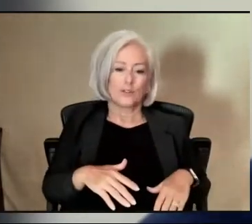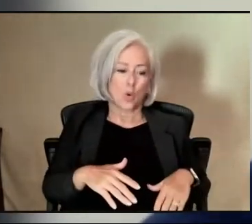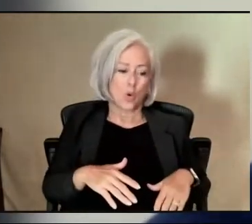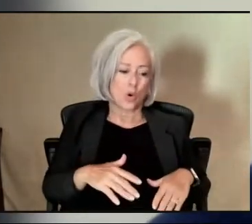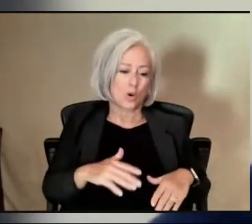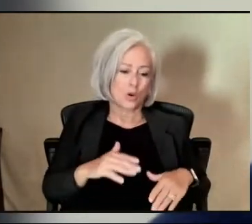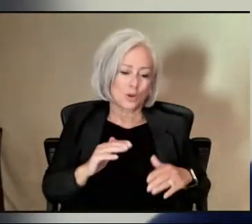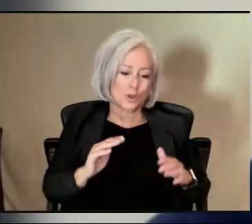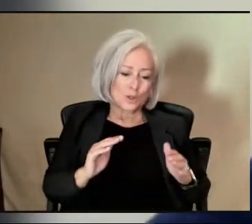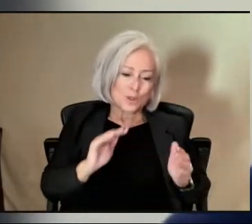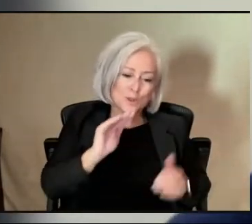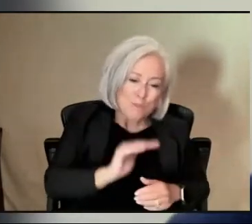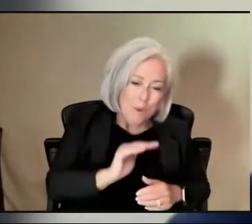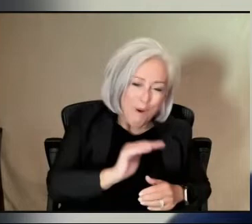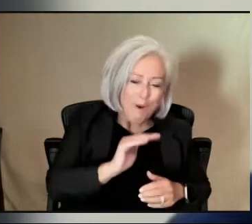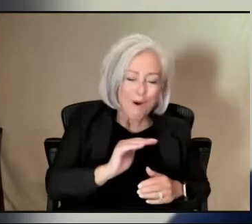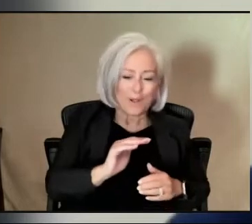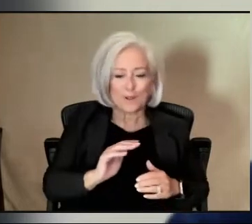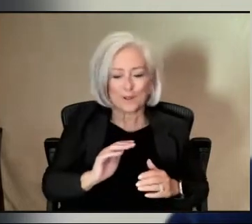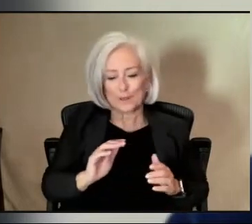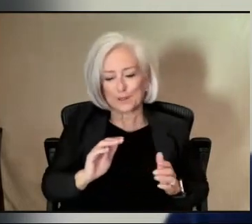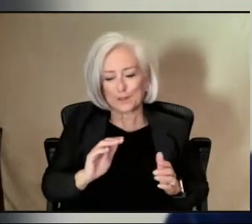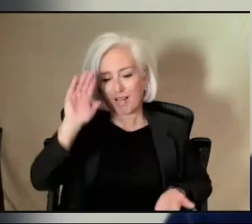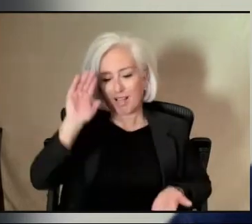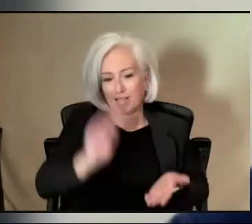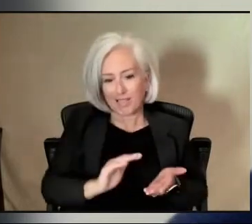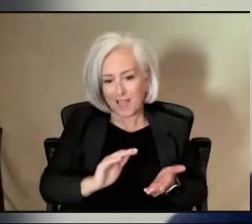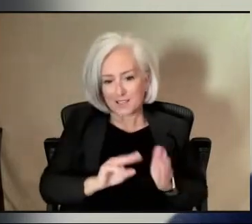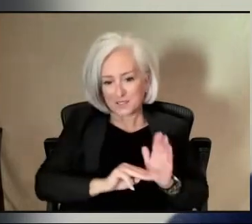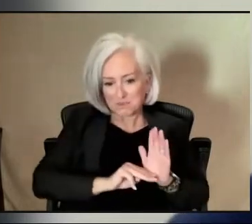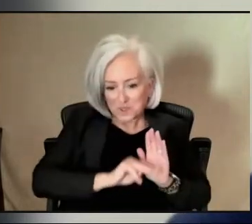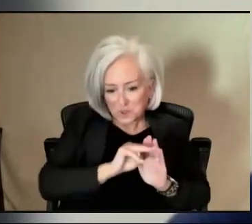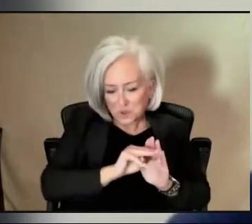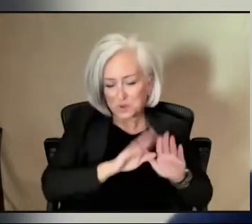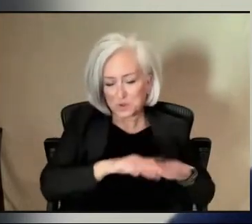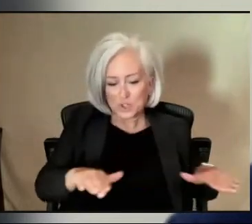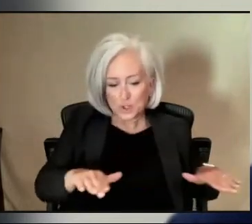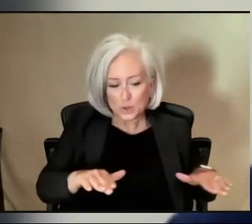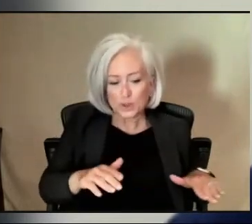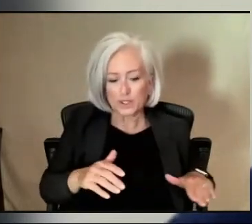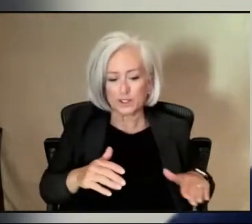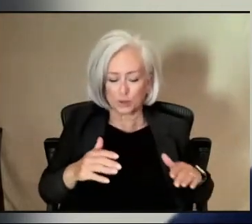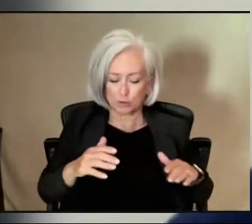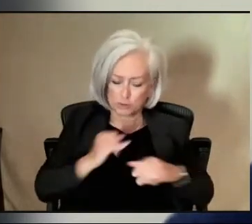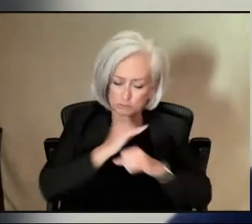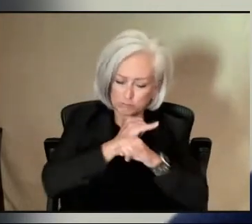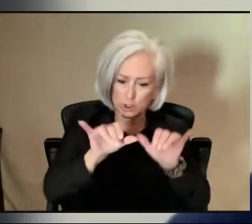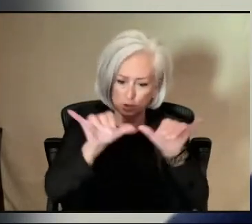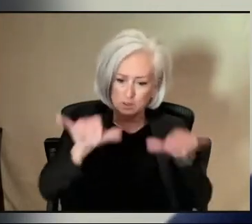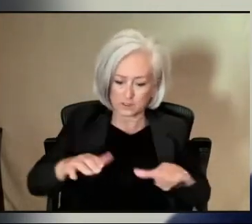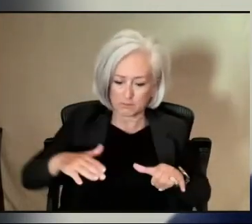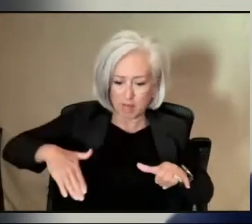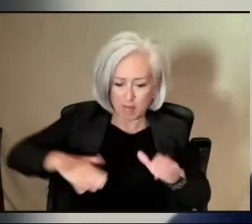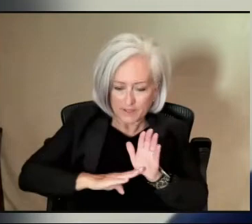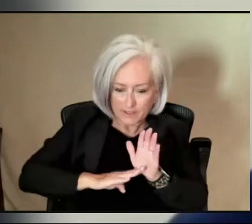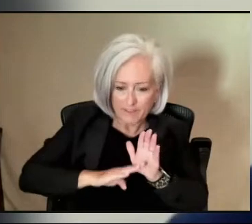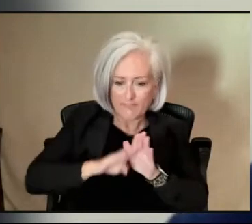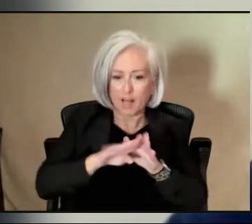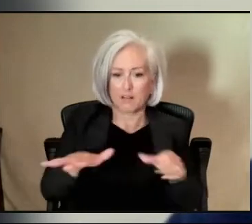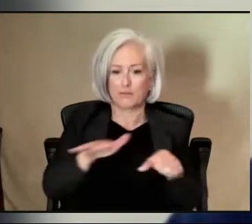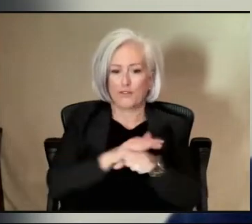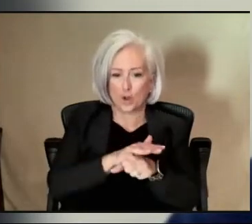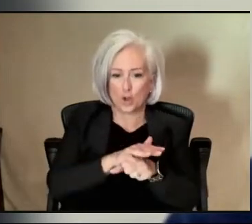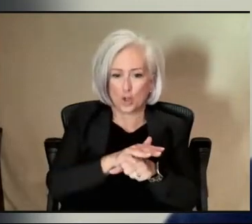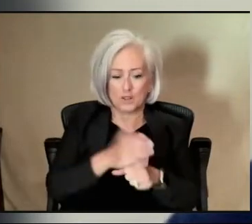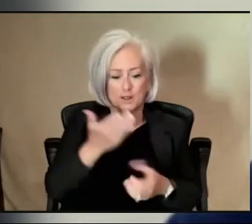whose immune systems aren't as well developed, who may have somewhat different side effects, who may need different amounts of vaccine given